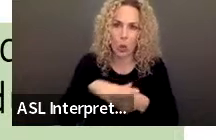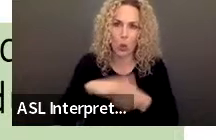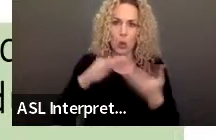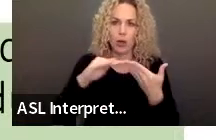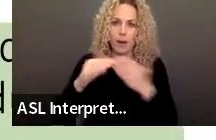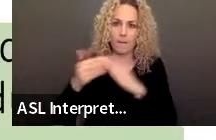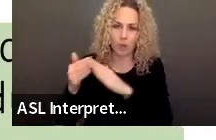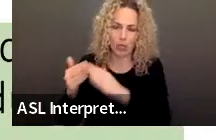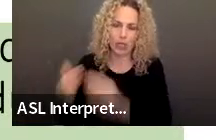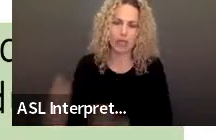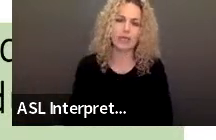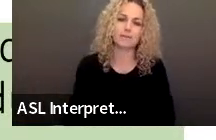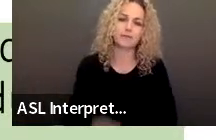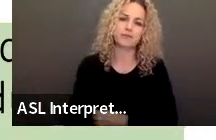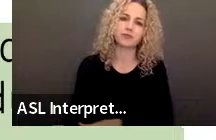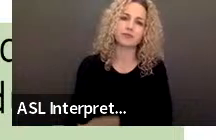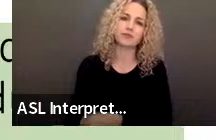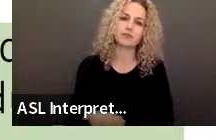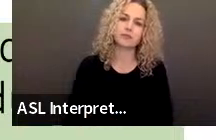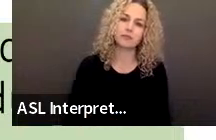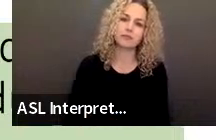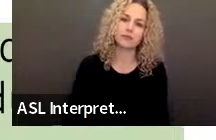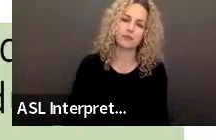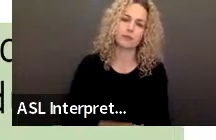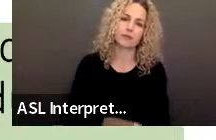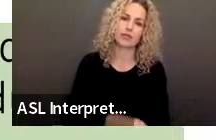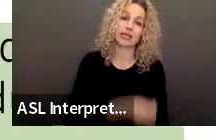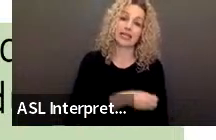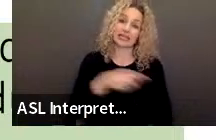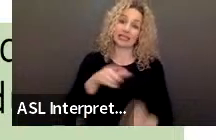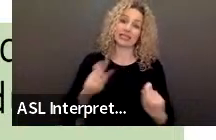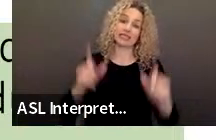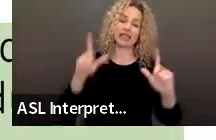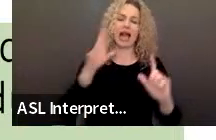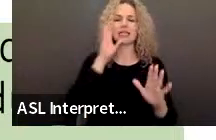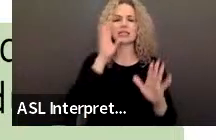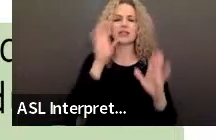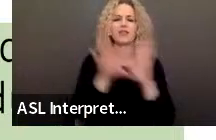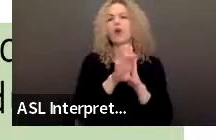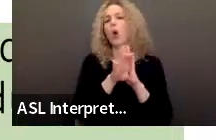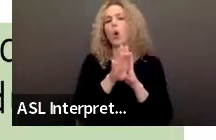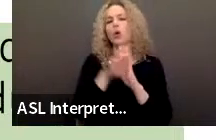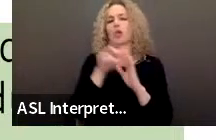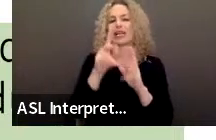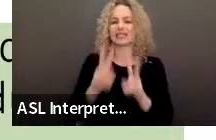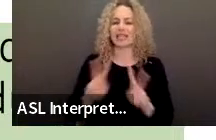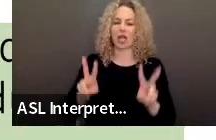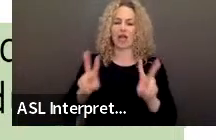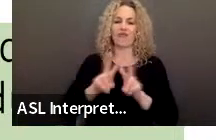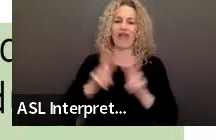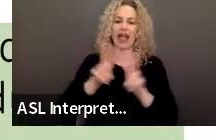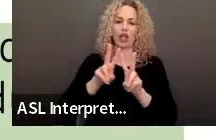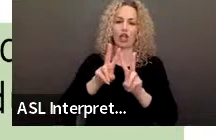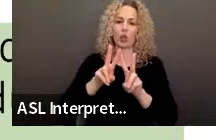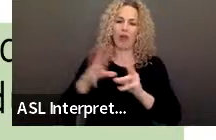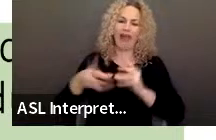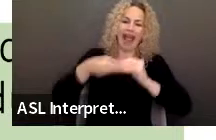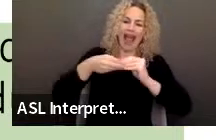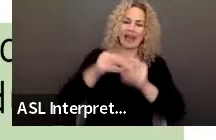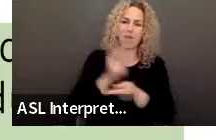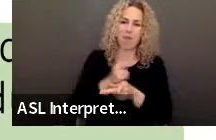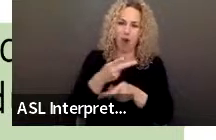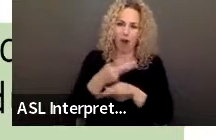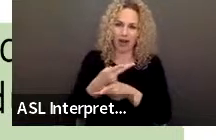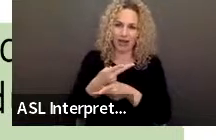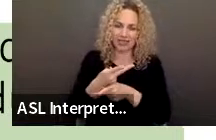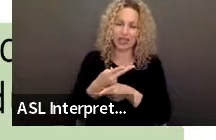community. And this slide is a photo of some of what we call our value-added products. So those of you who might